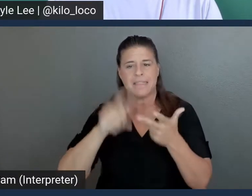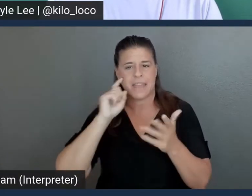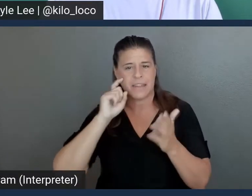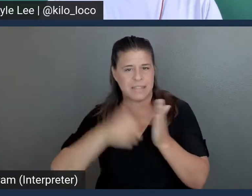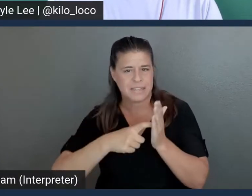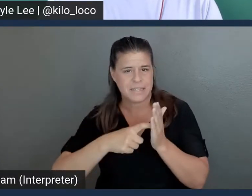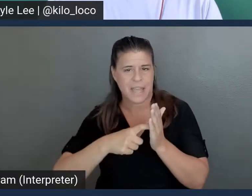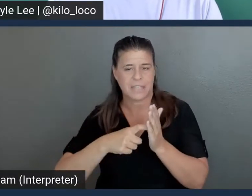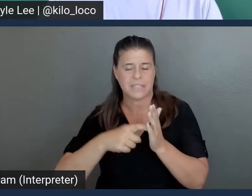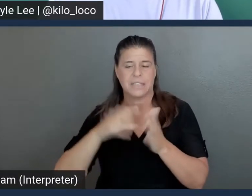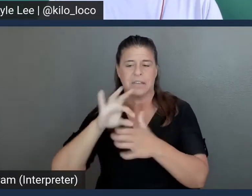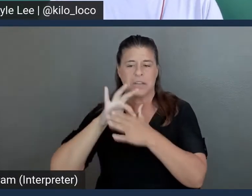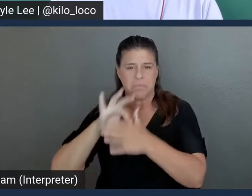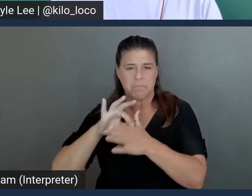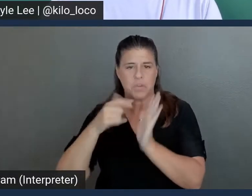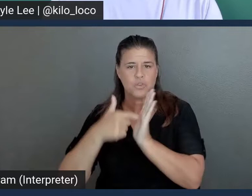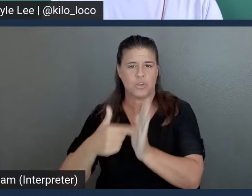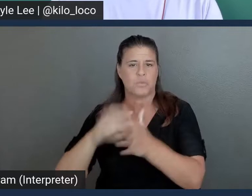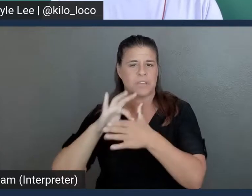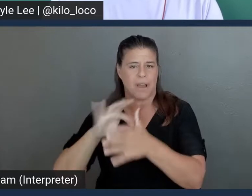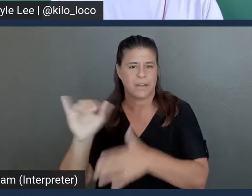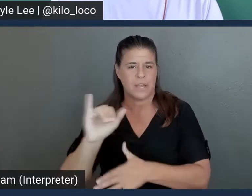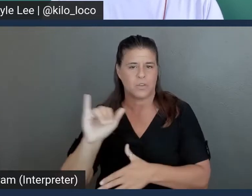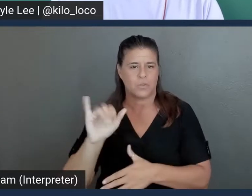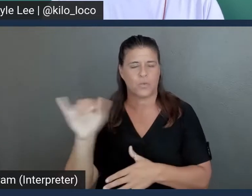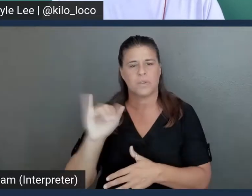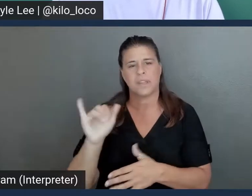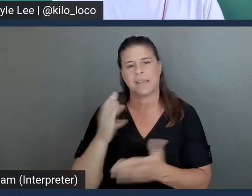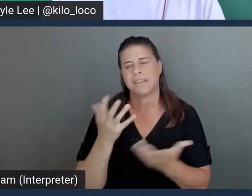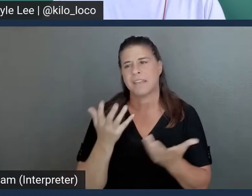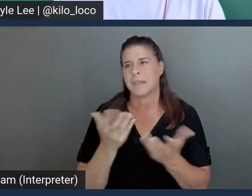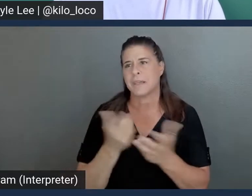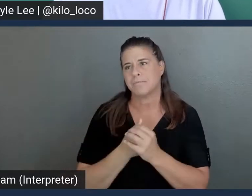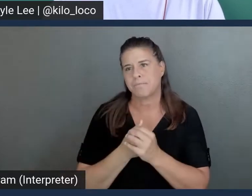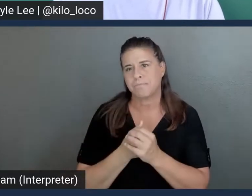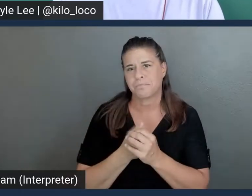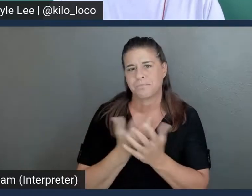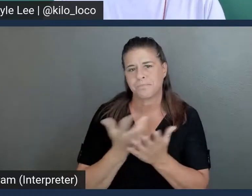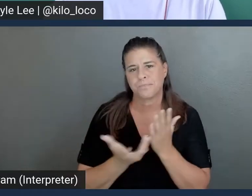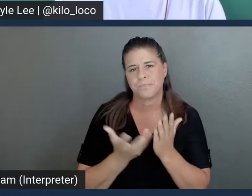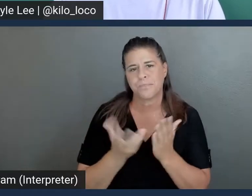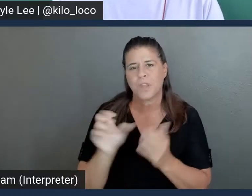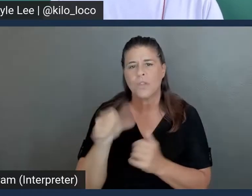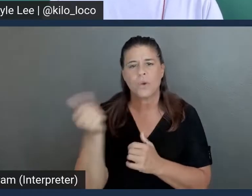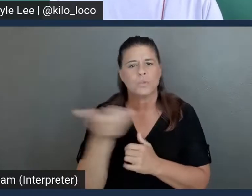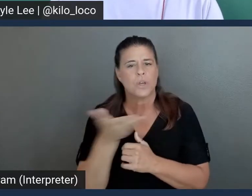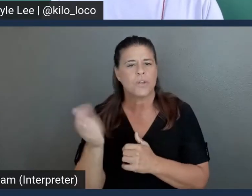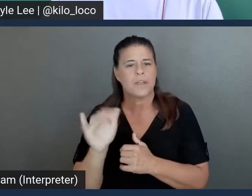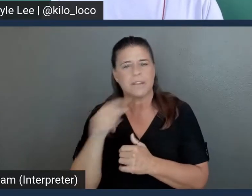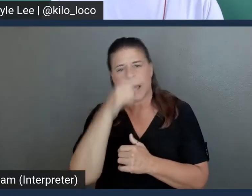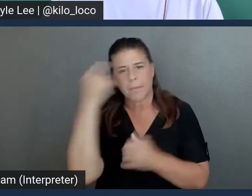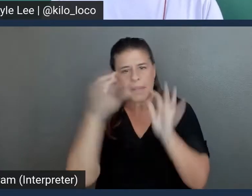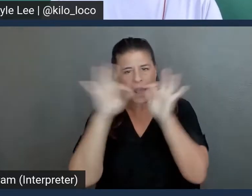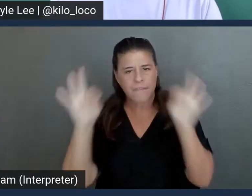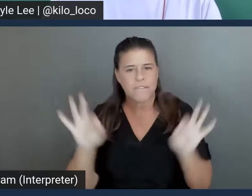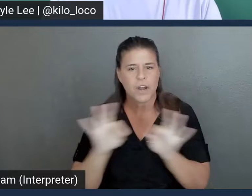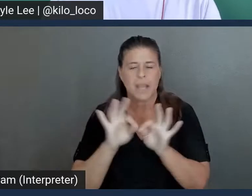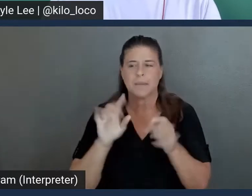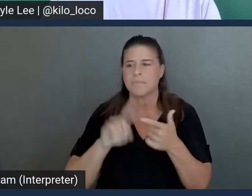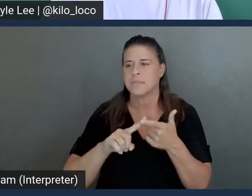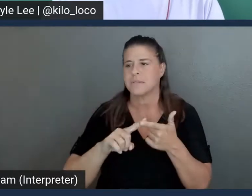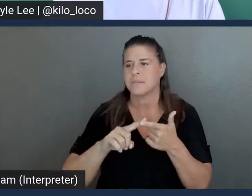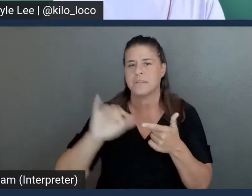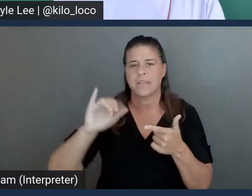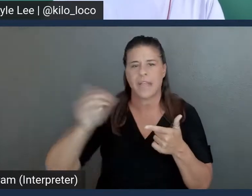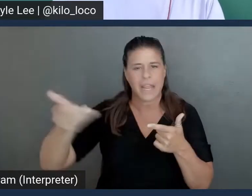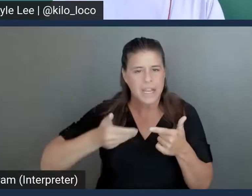of content as well. So kind of the absent of those other things like black frames, intro